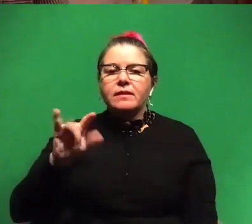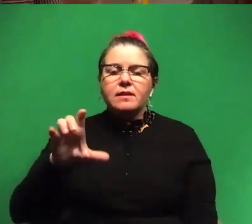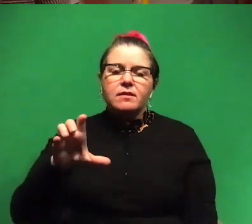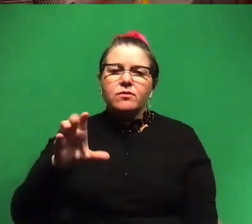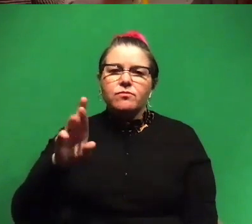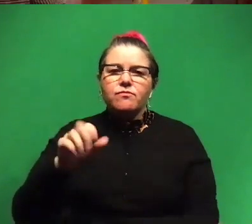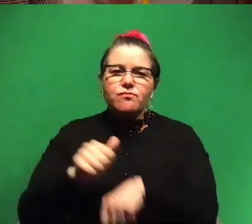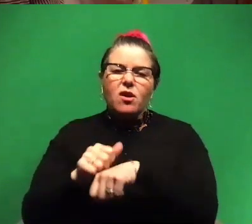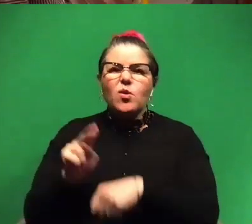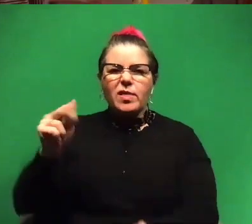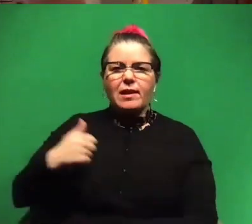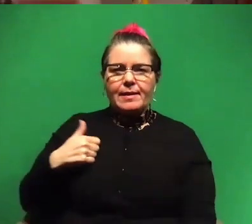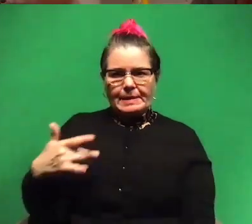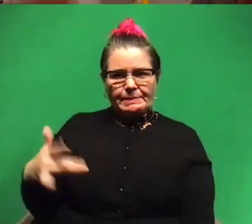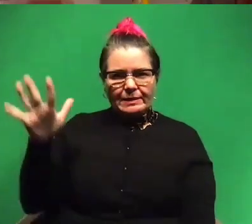it in northern Canada.